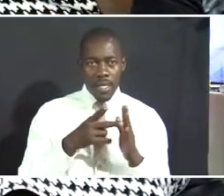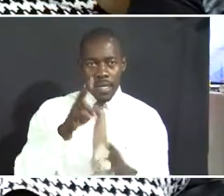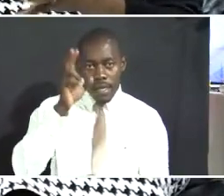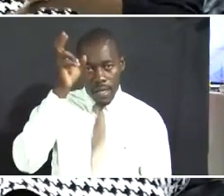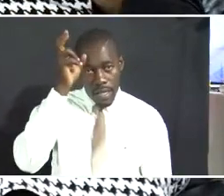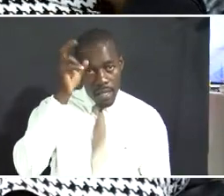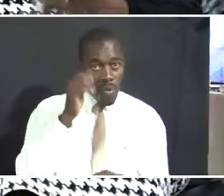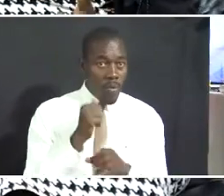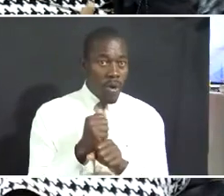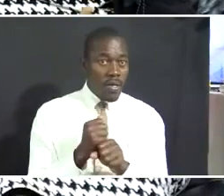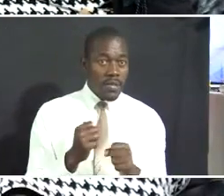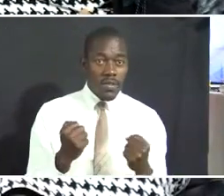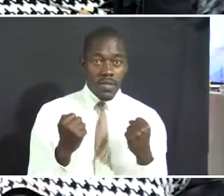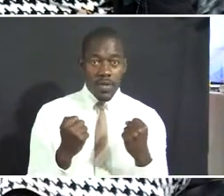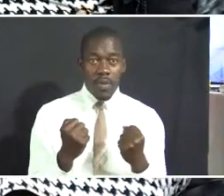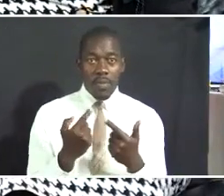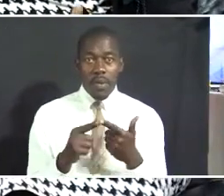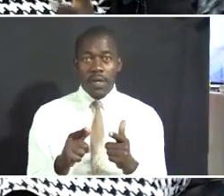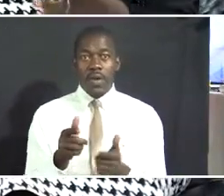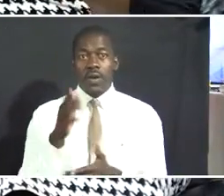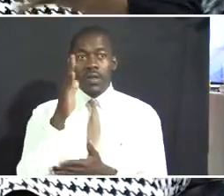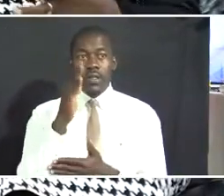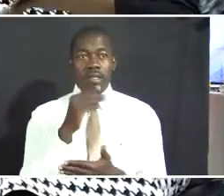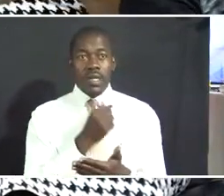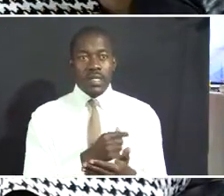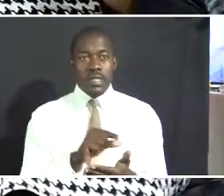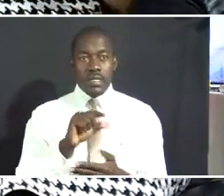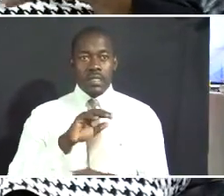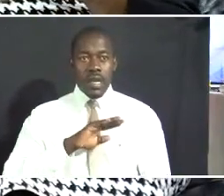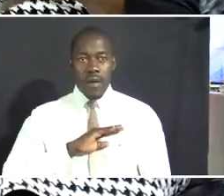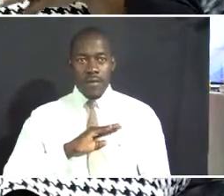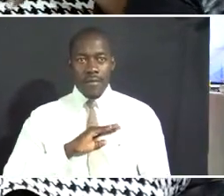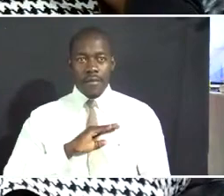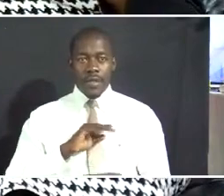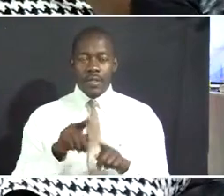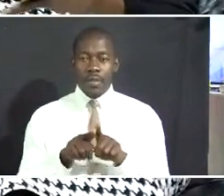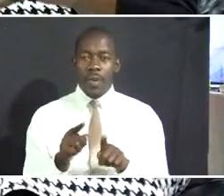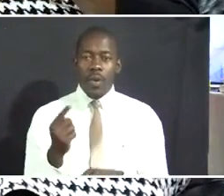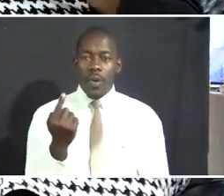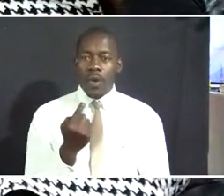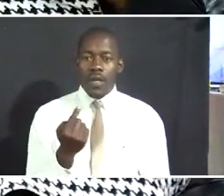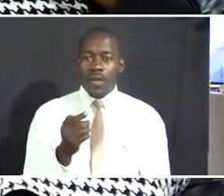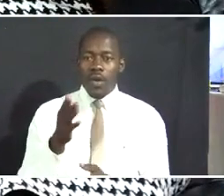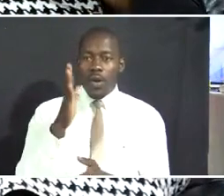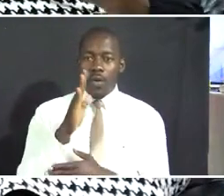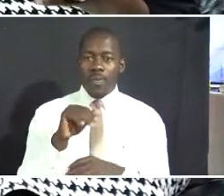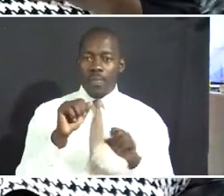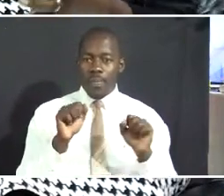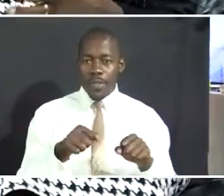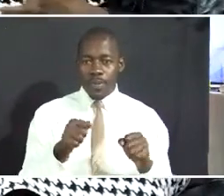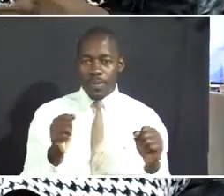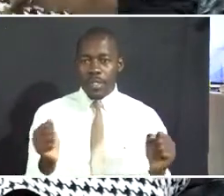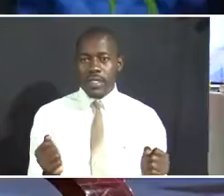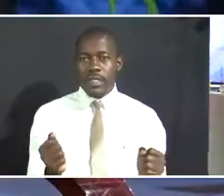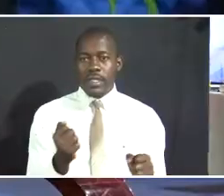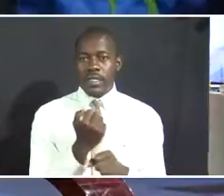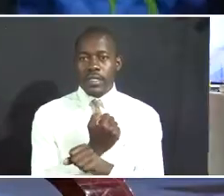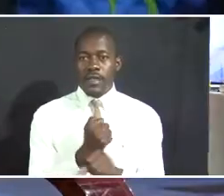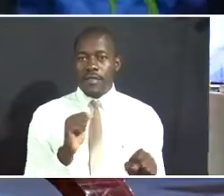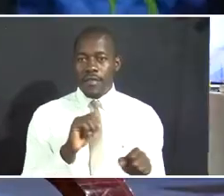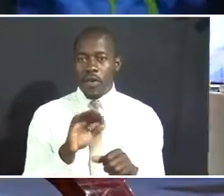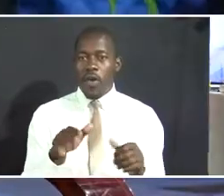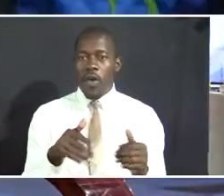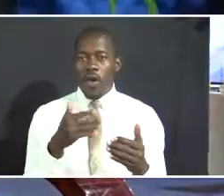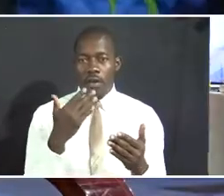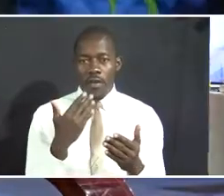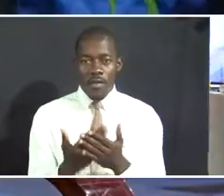grace of God is sufficient. And he's the only one who can do, who can save us from all those things, even our